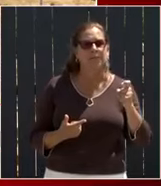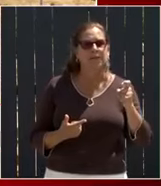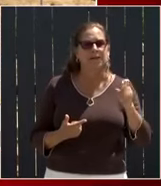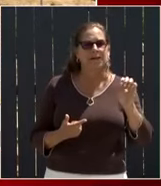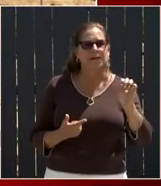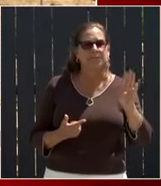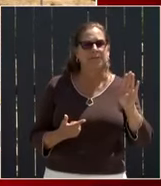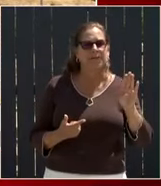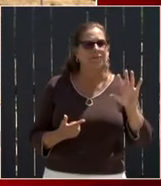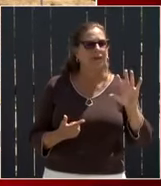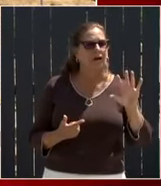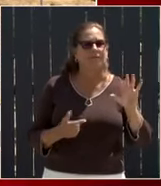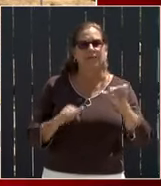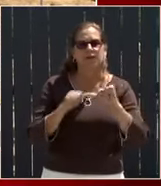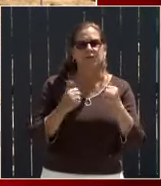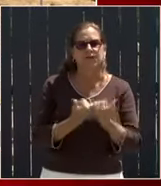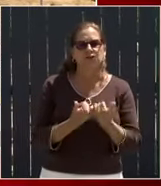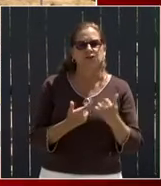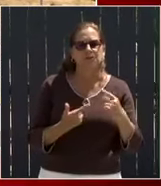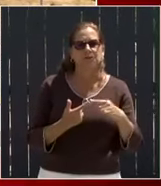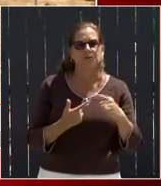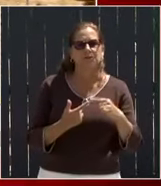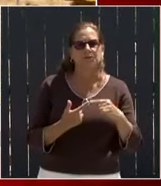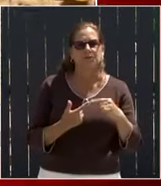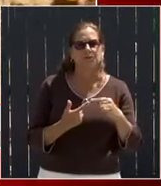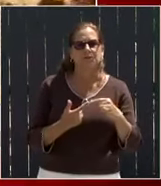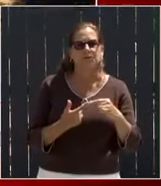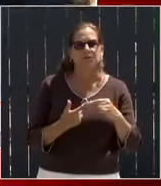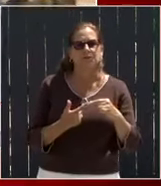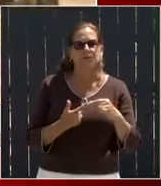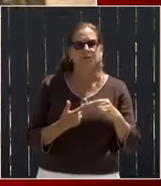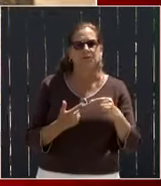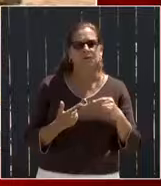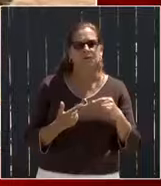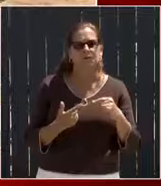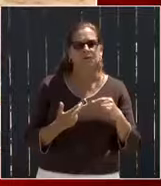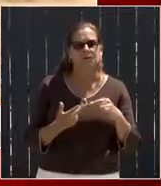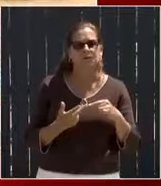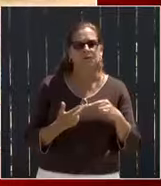Jermaine Johnson from PNC Bank, and Monica Warren-Jones from Enterprise join us.